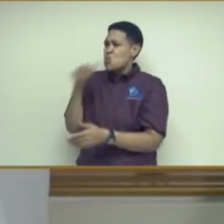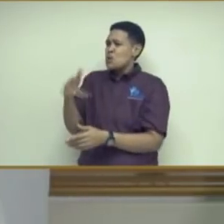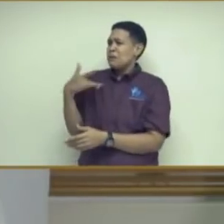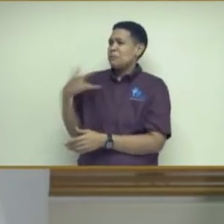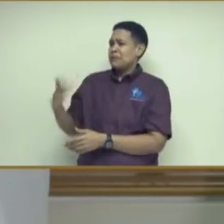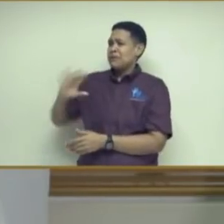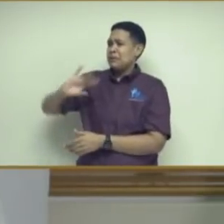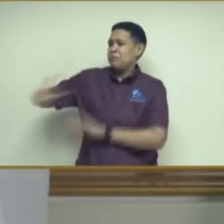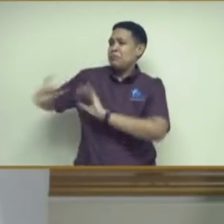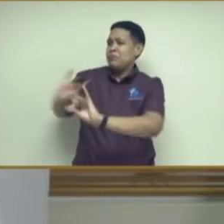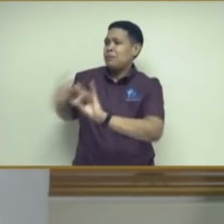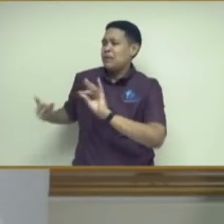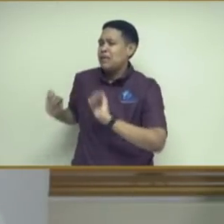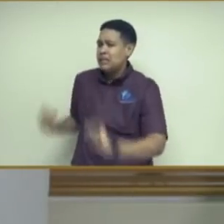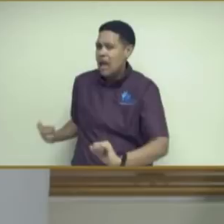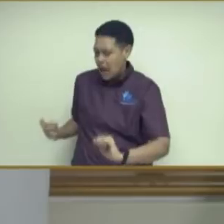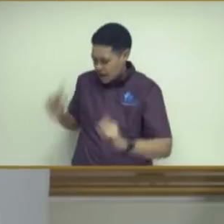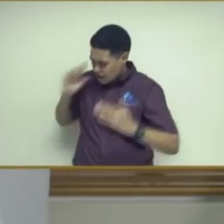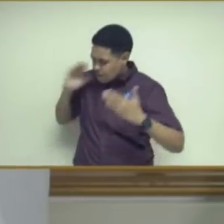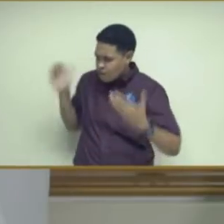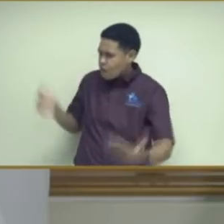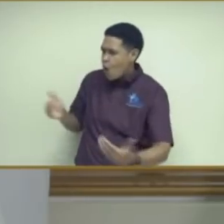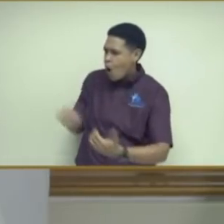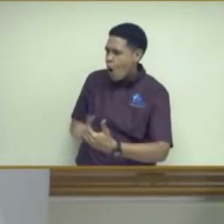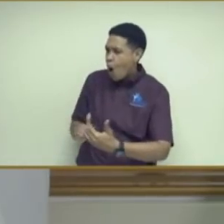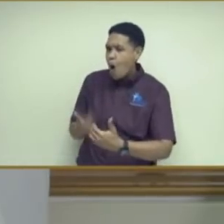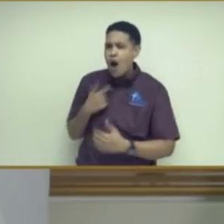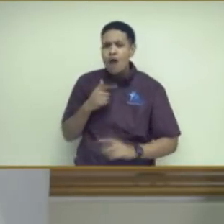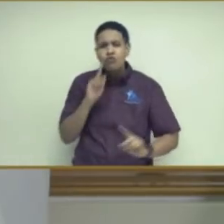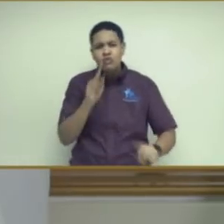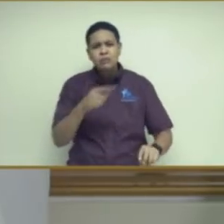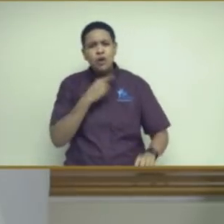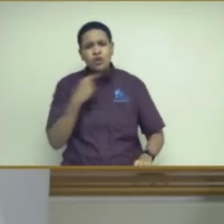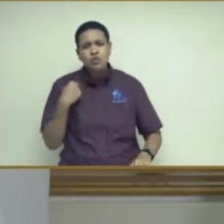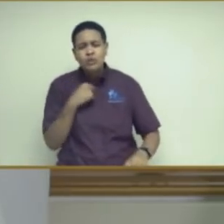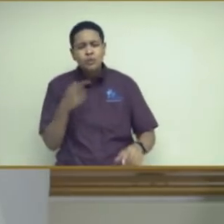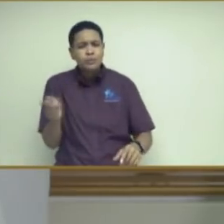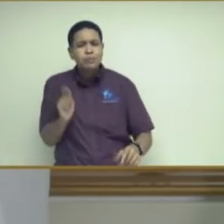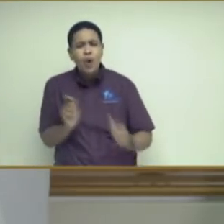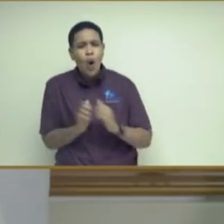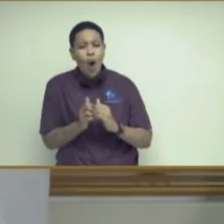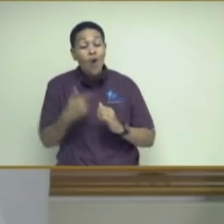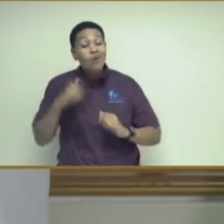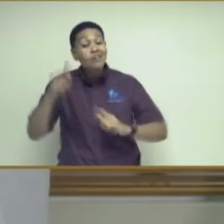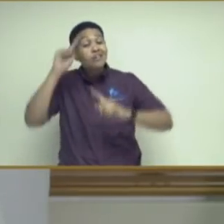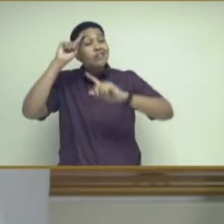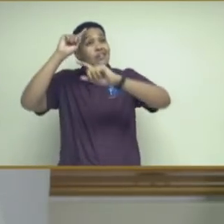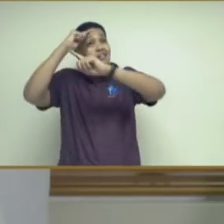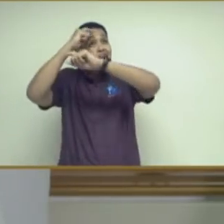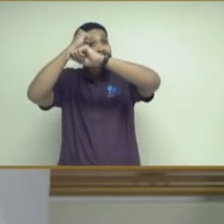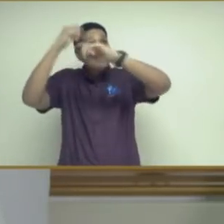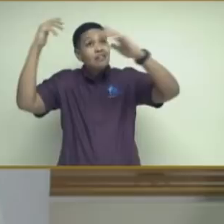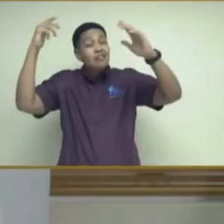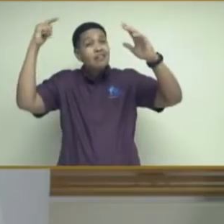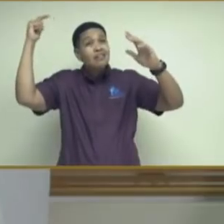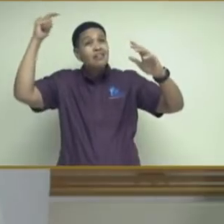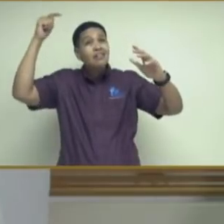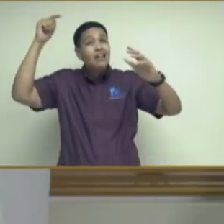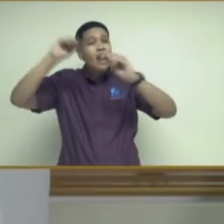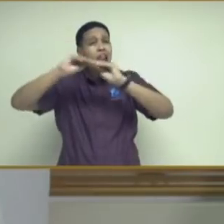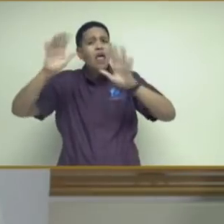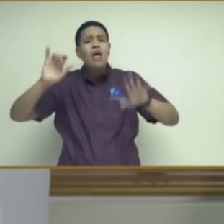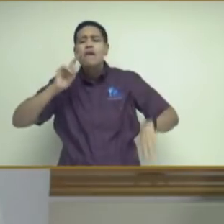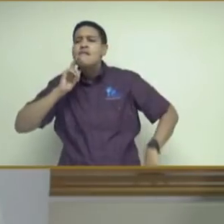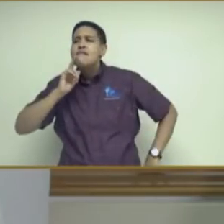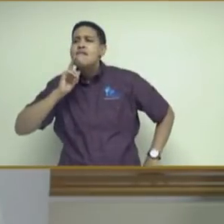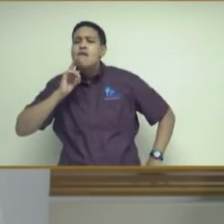response to the risks that we perceive. And we need to be clear in our minds as a team how we will approach